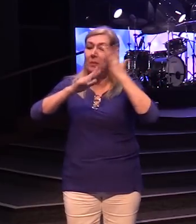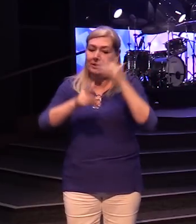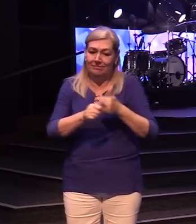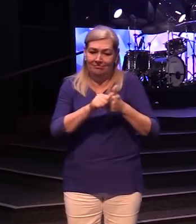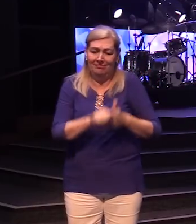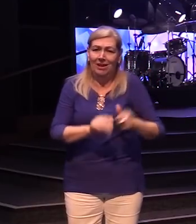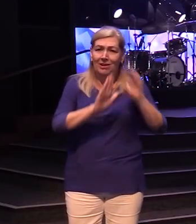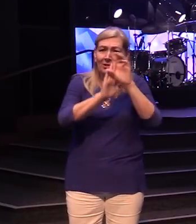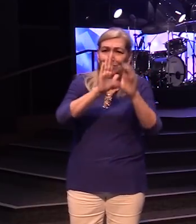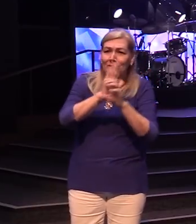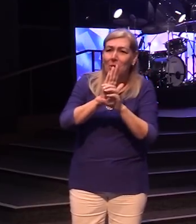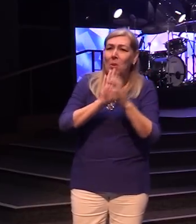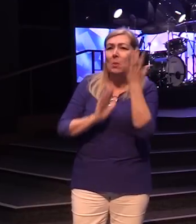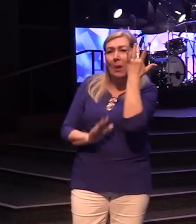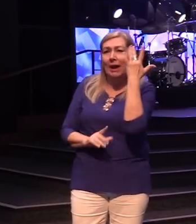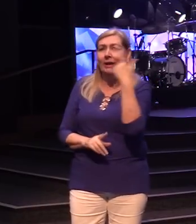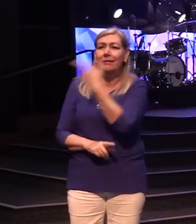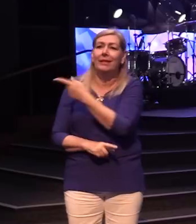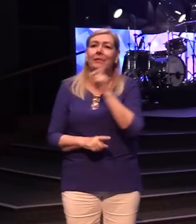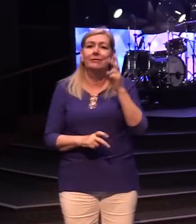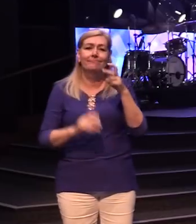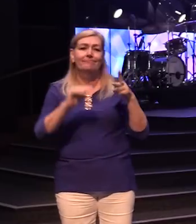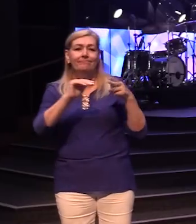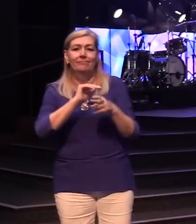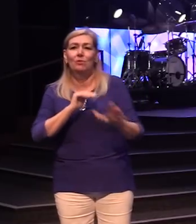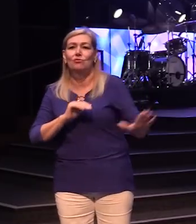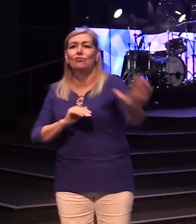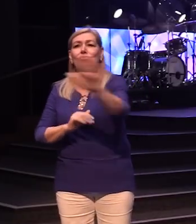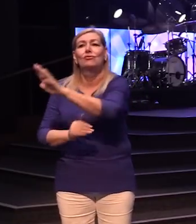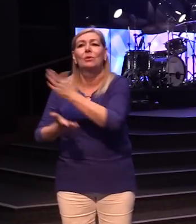Constitution from abridging those rights.